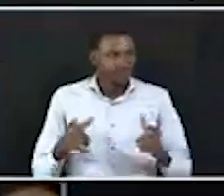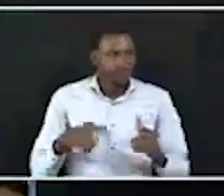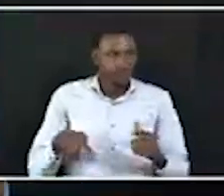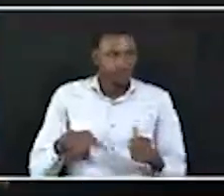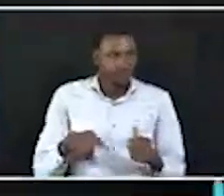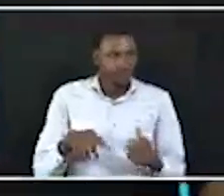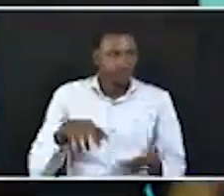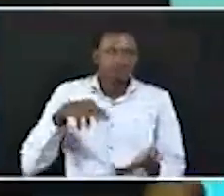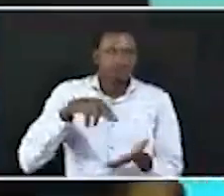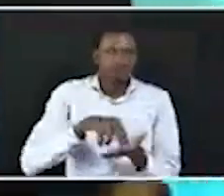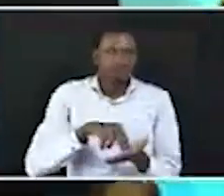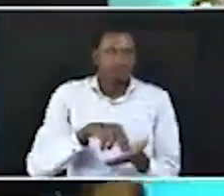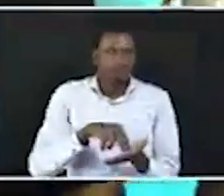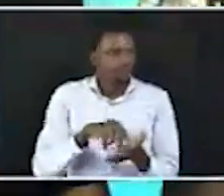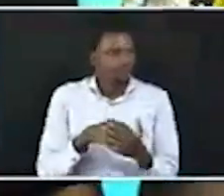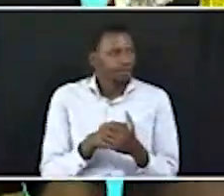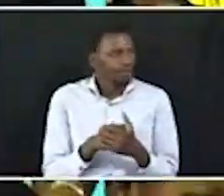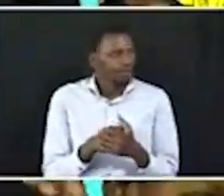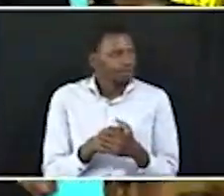Asanteni.